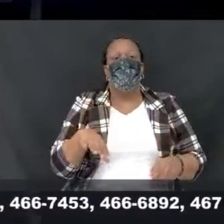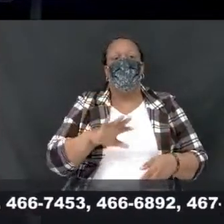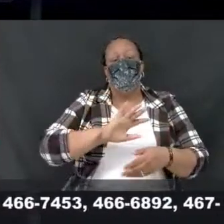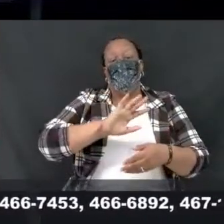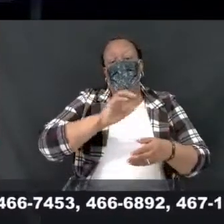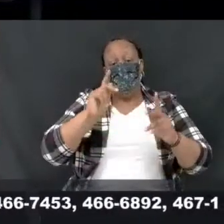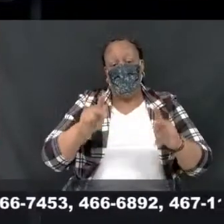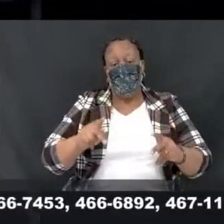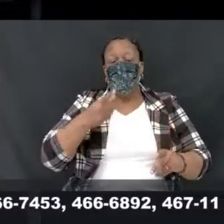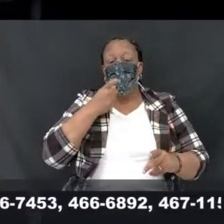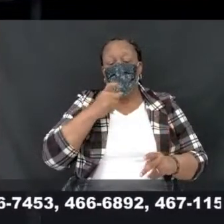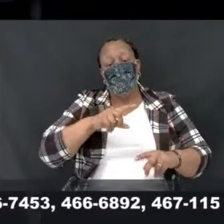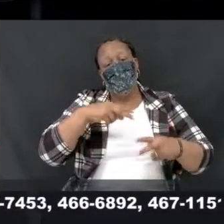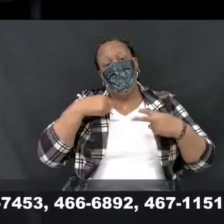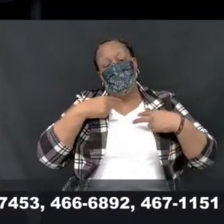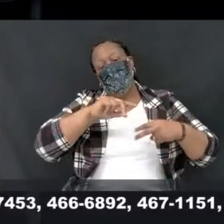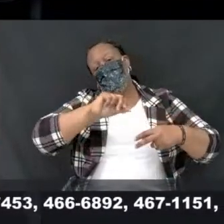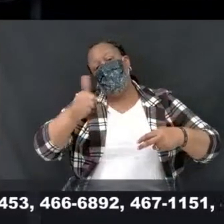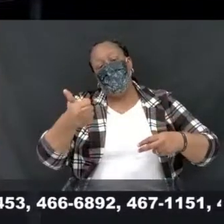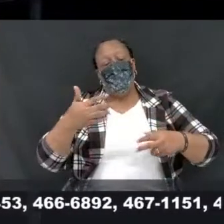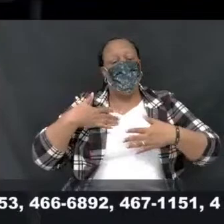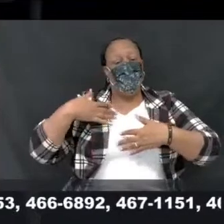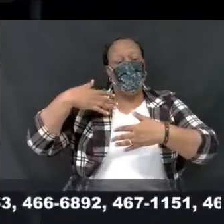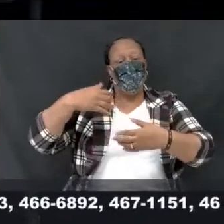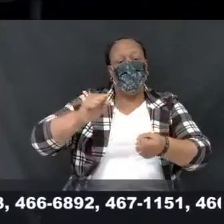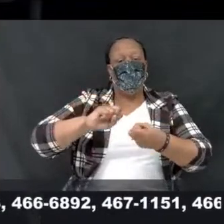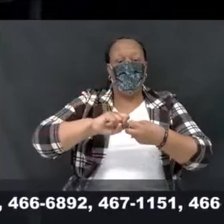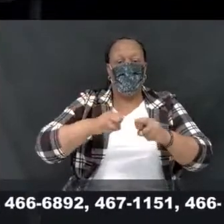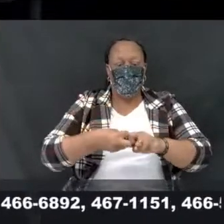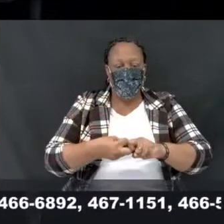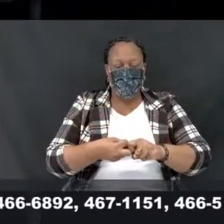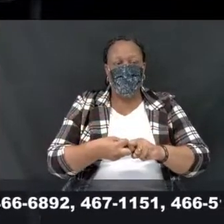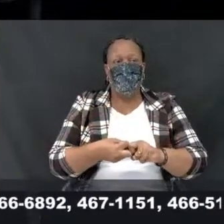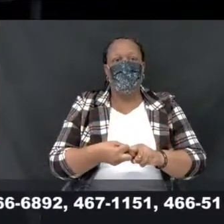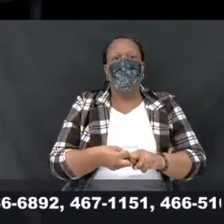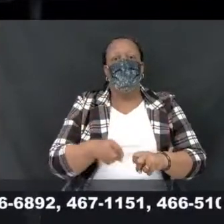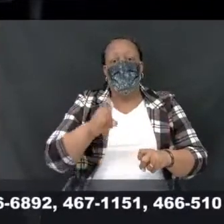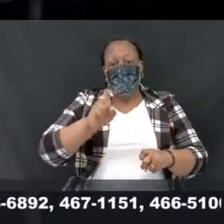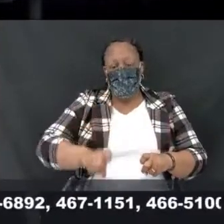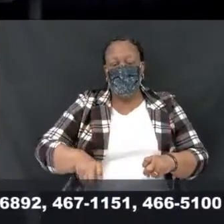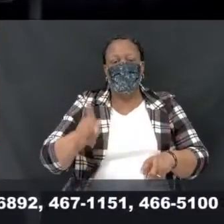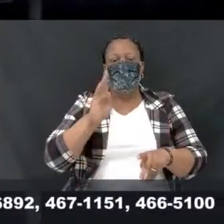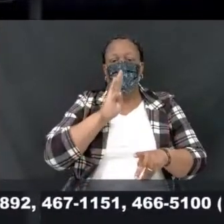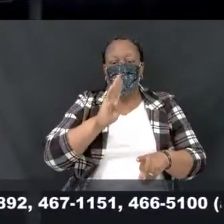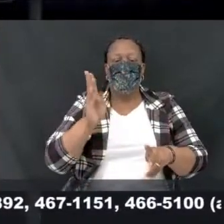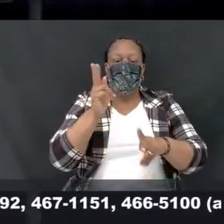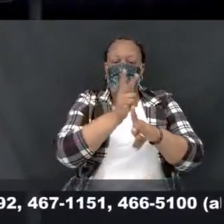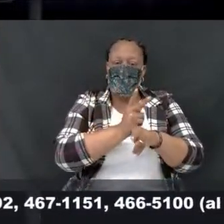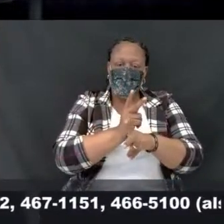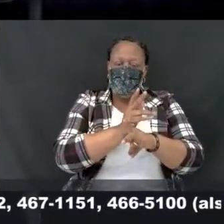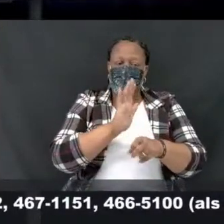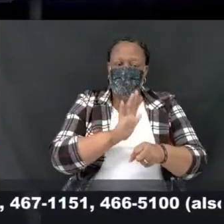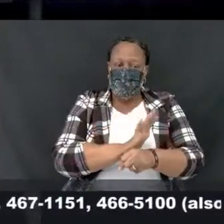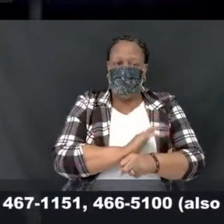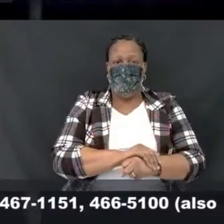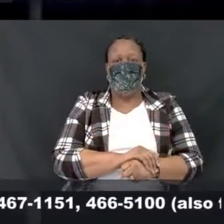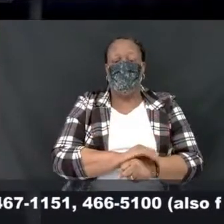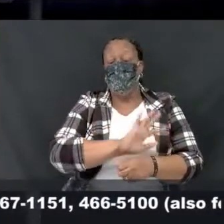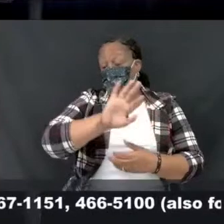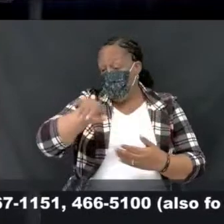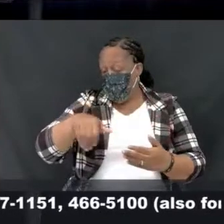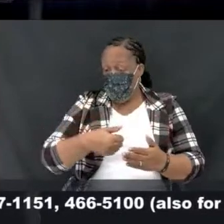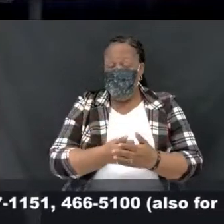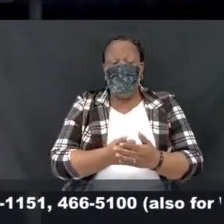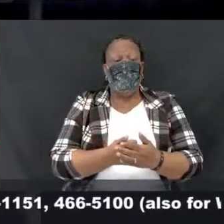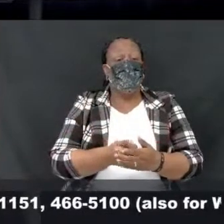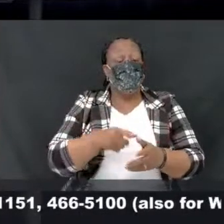as diabetes, heart disease, lung disease, and obesity. We therefore need to maintain our vigilance and not